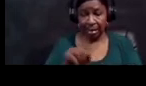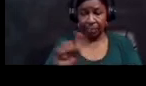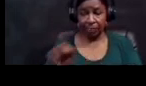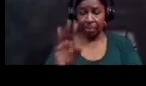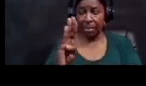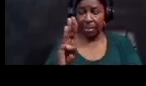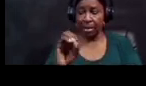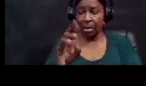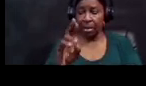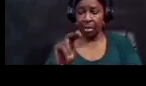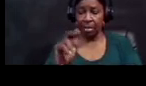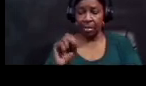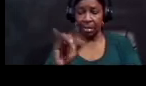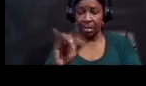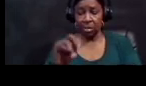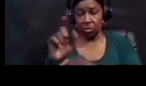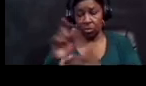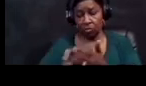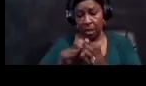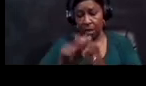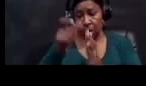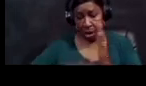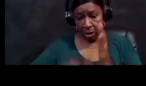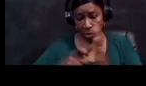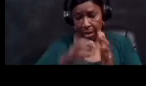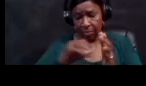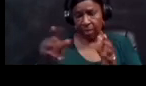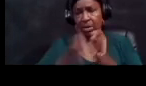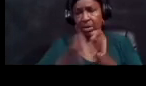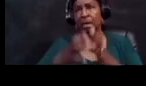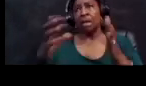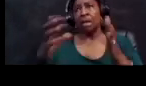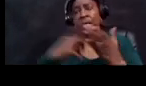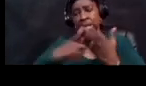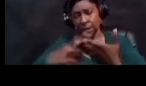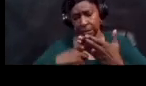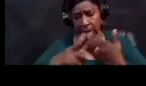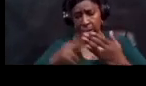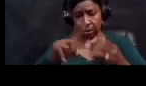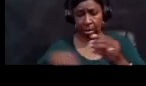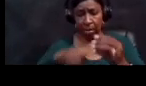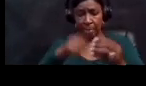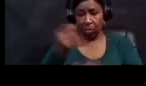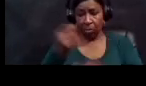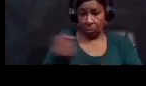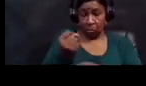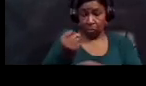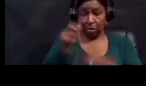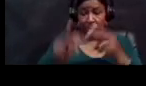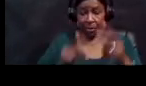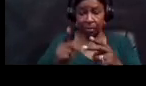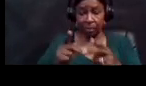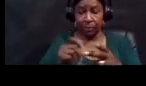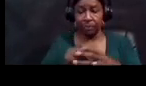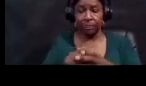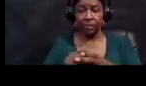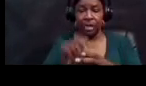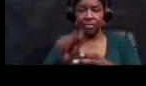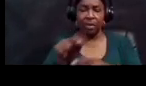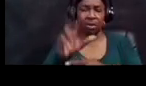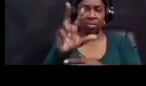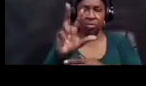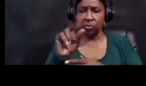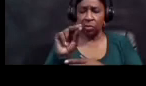articles, and there was a great deal of discussion about detention, there were some